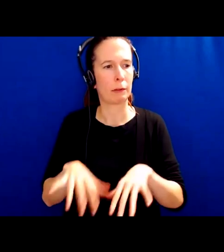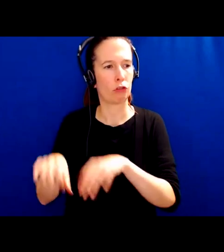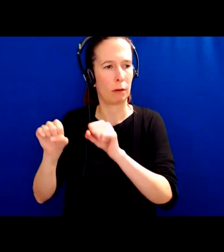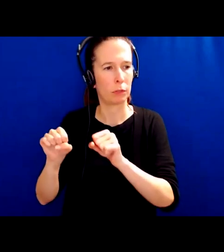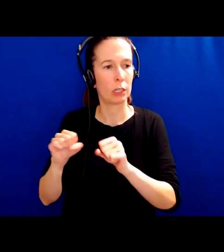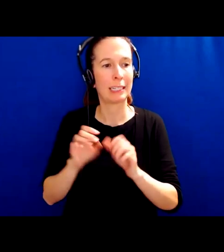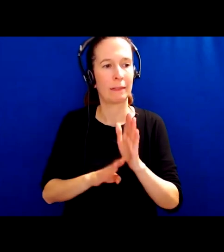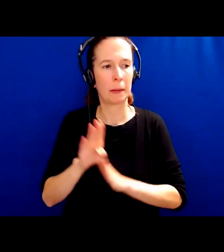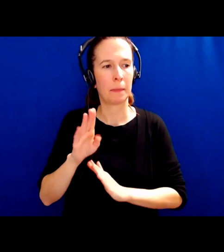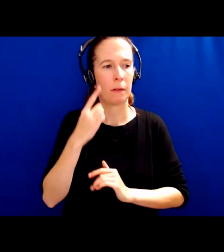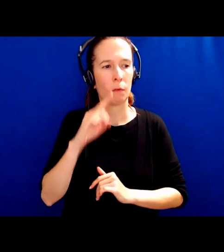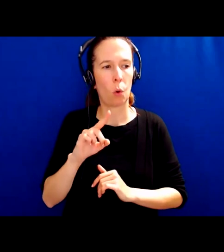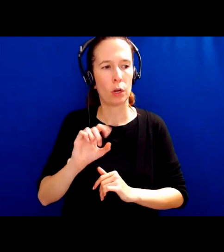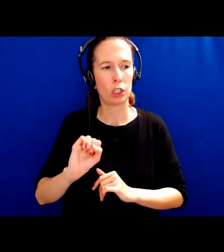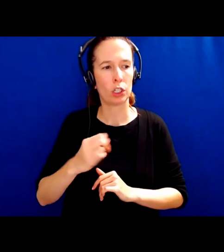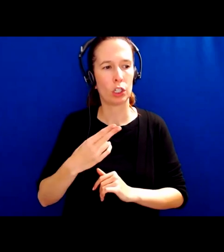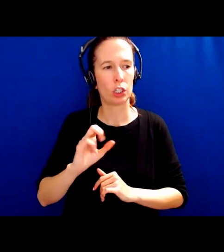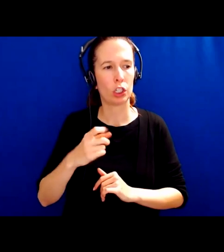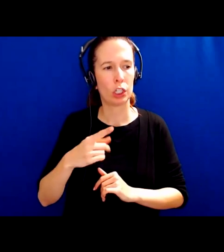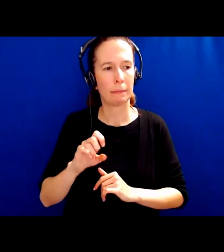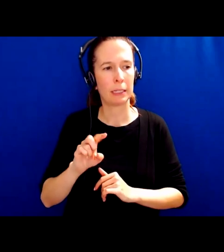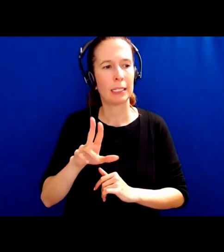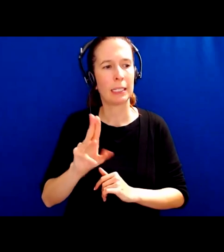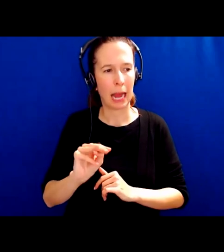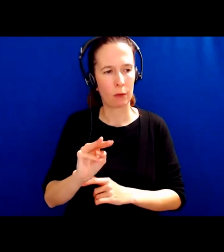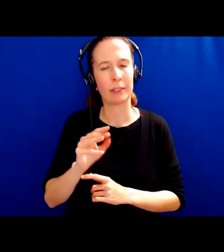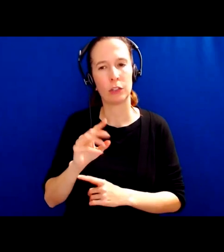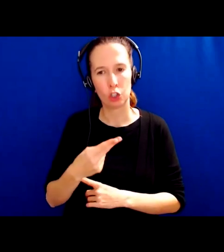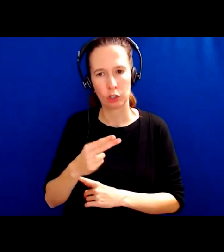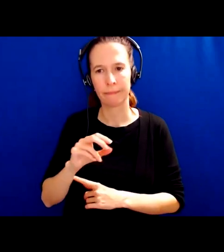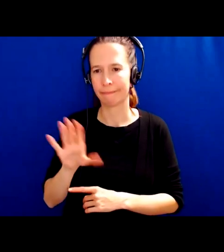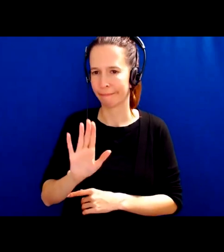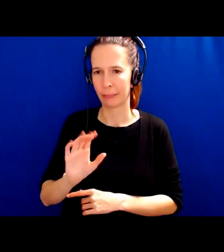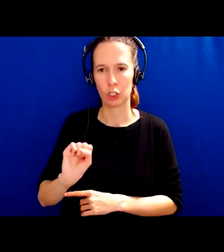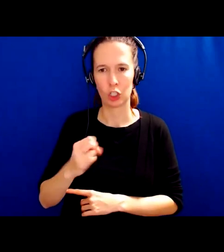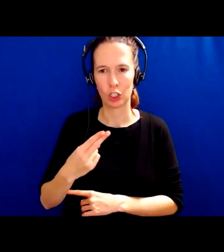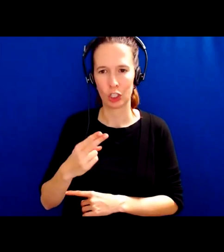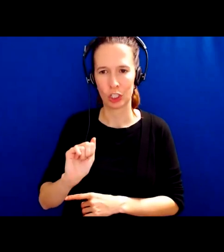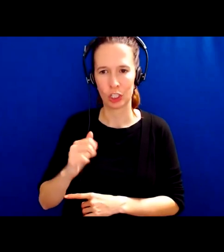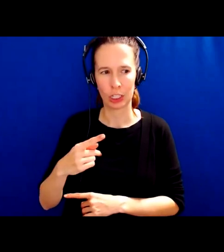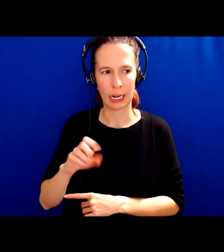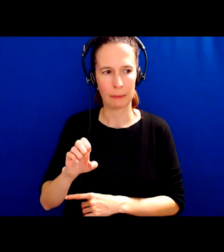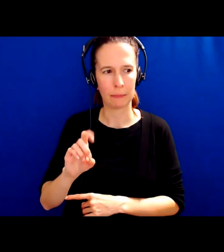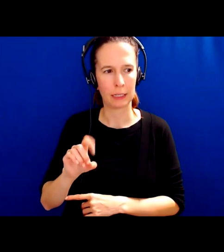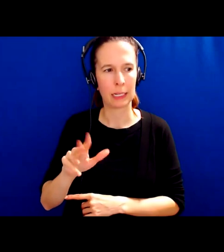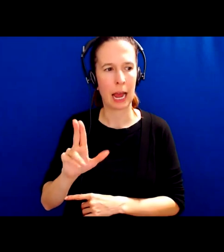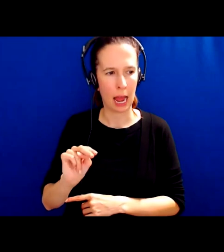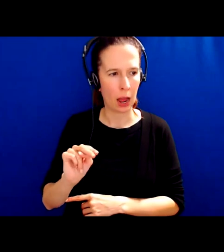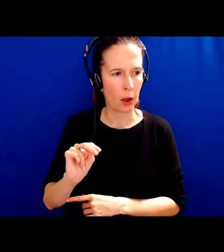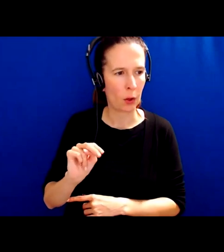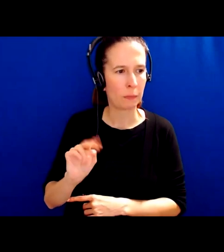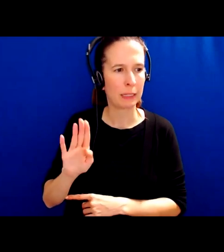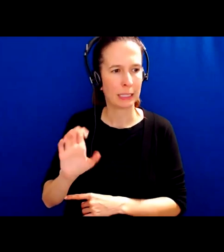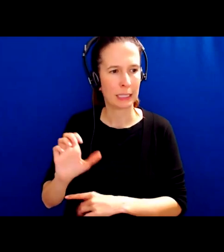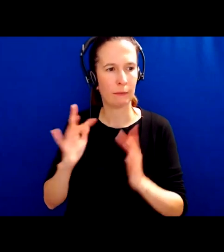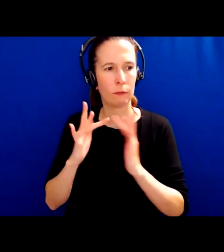via the panel on the left-hand side of your screen to join us there in just a few moments. Thank you again, John.